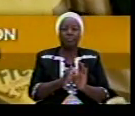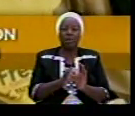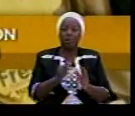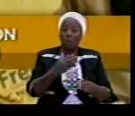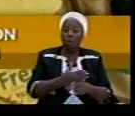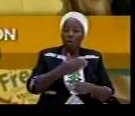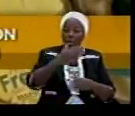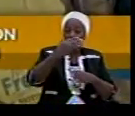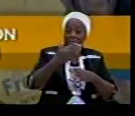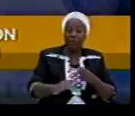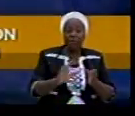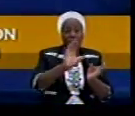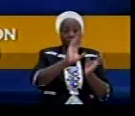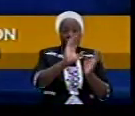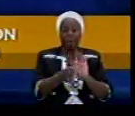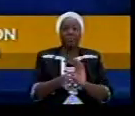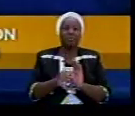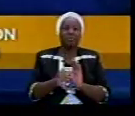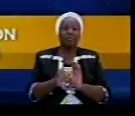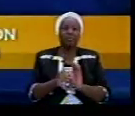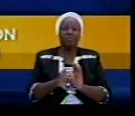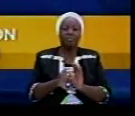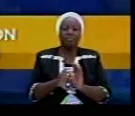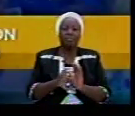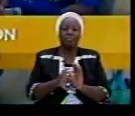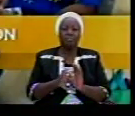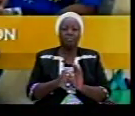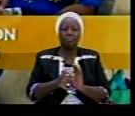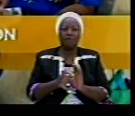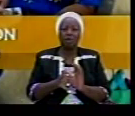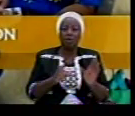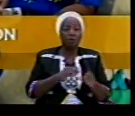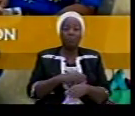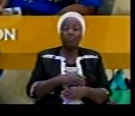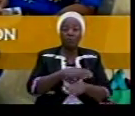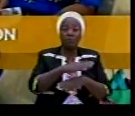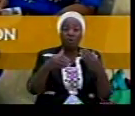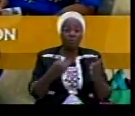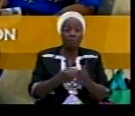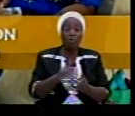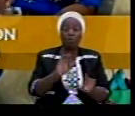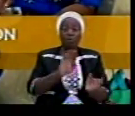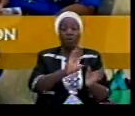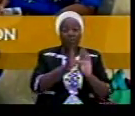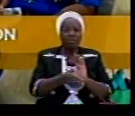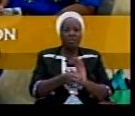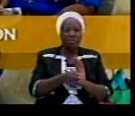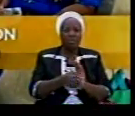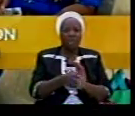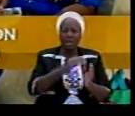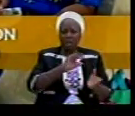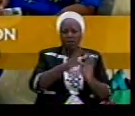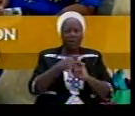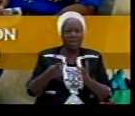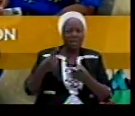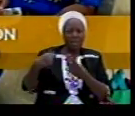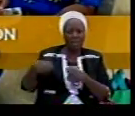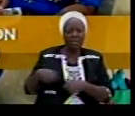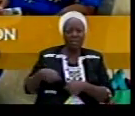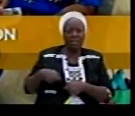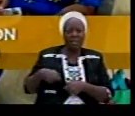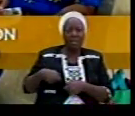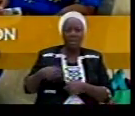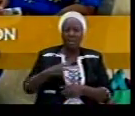Total conversion. Thorough conversion. A converted heart. A